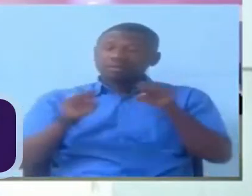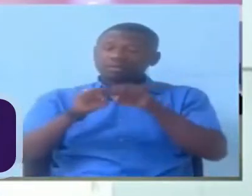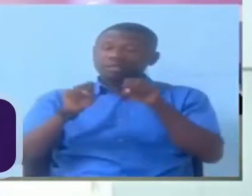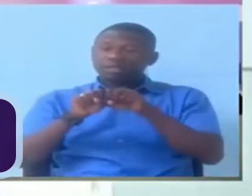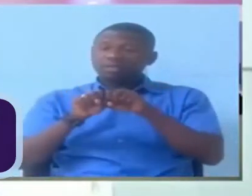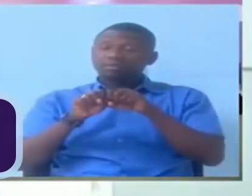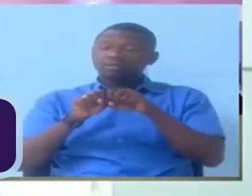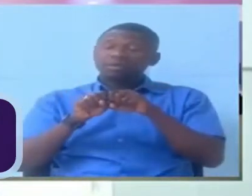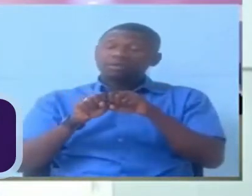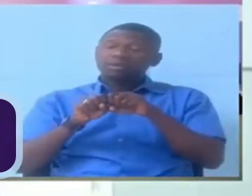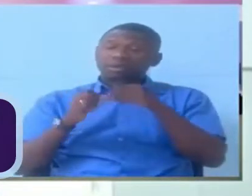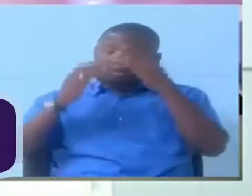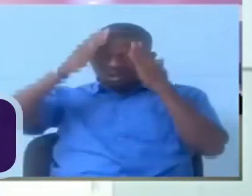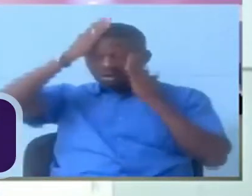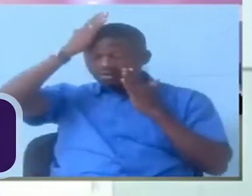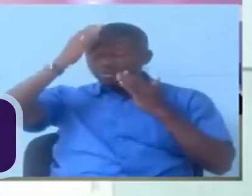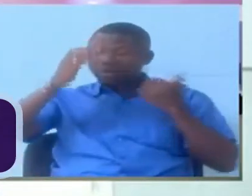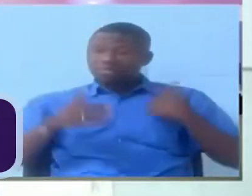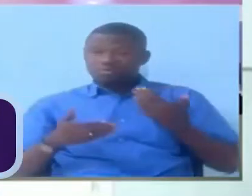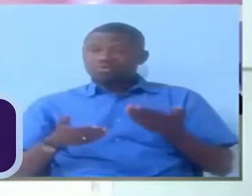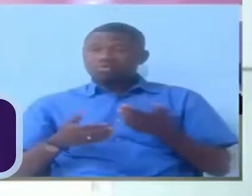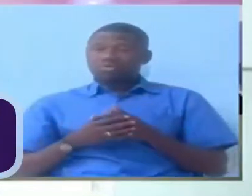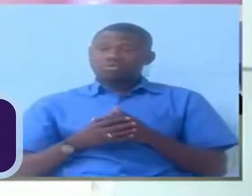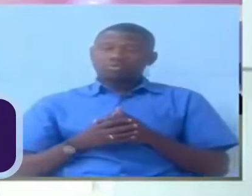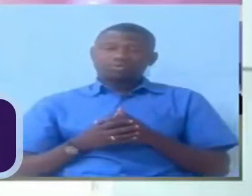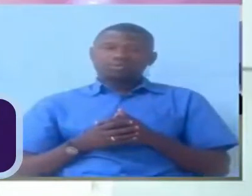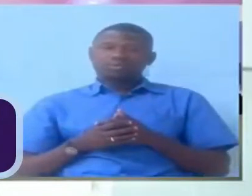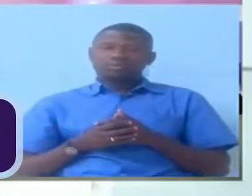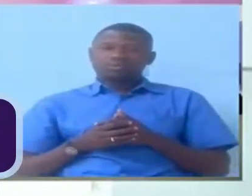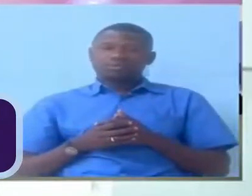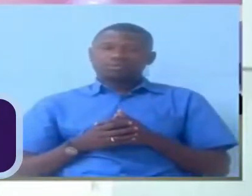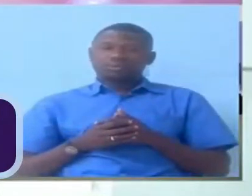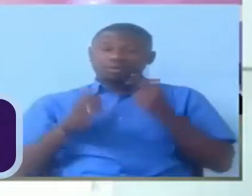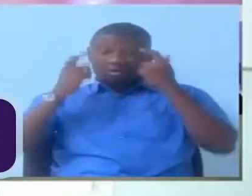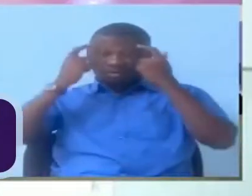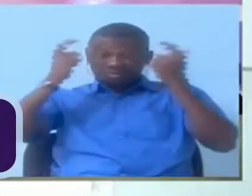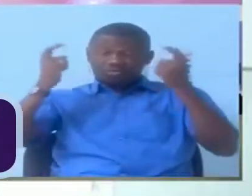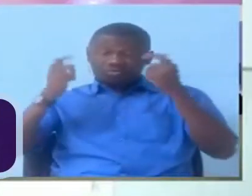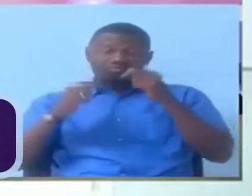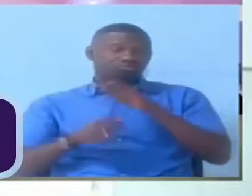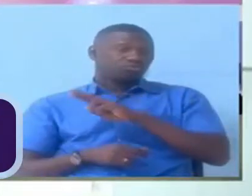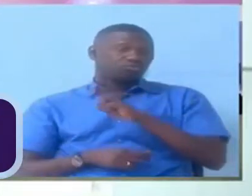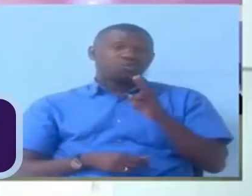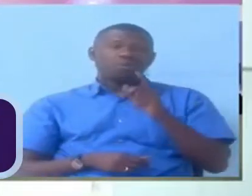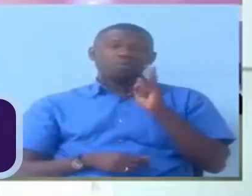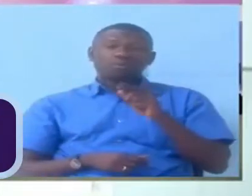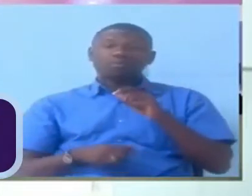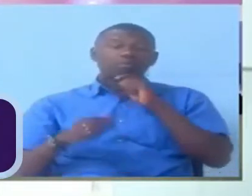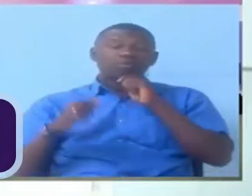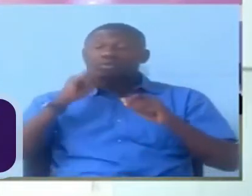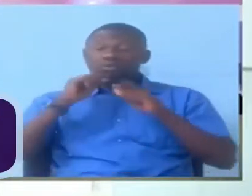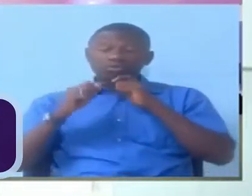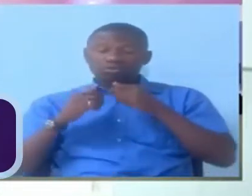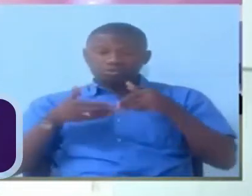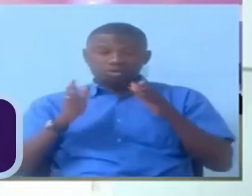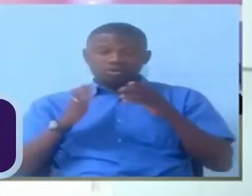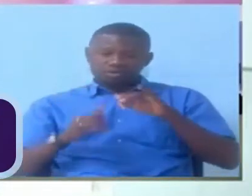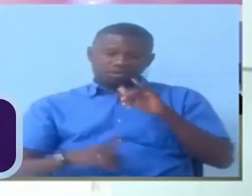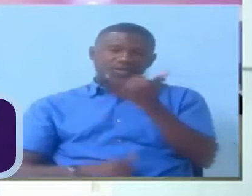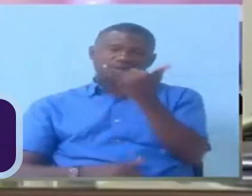For more better Senegal soldier bunda tole a lieutenant colonel makamo soto ayatra amanta karambu batoba.